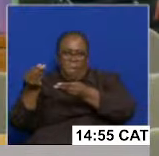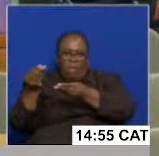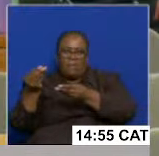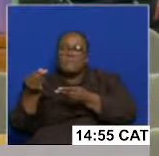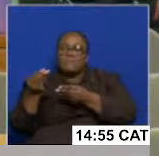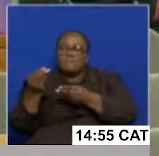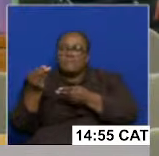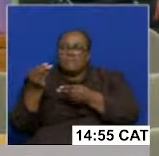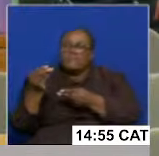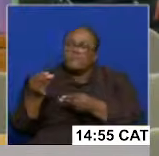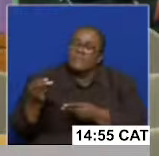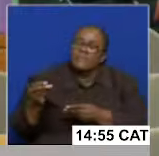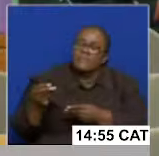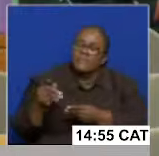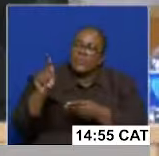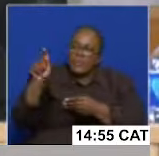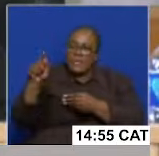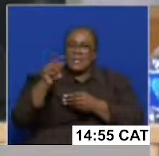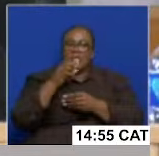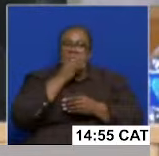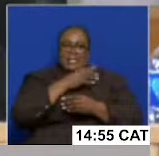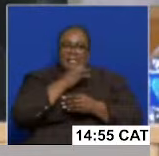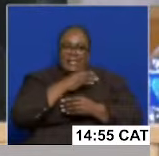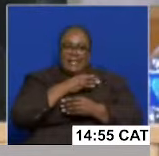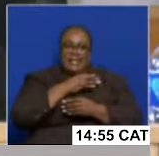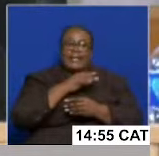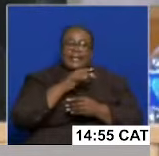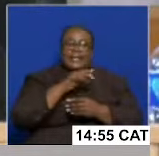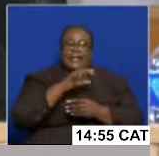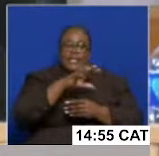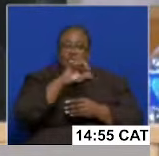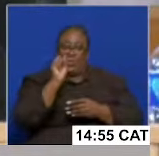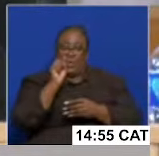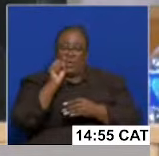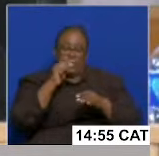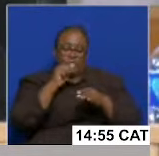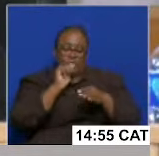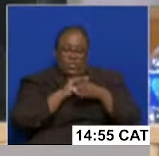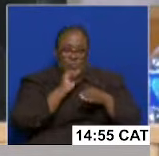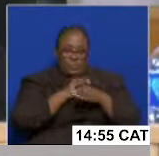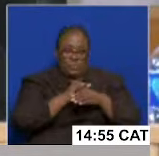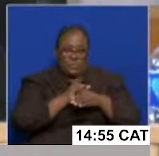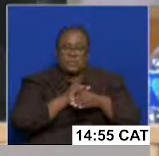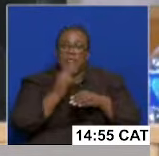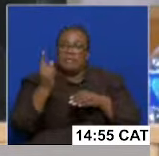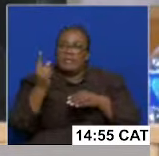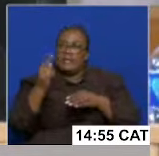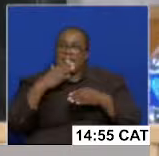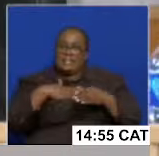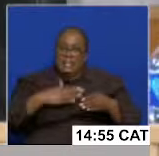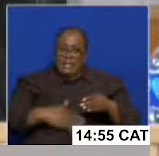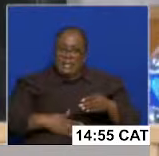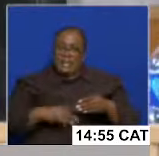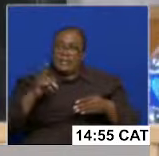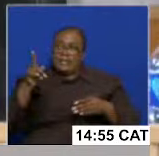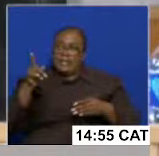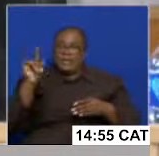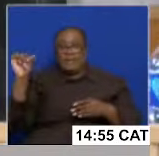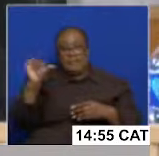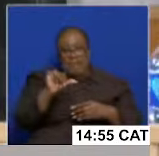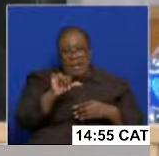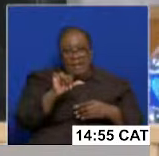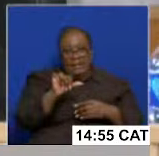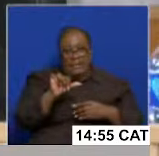Saturday. On Sunday, he came back with the agreed amount of